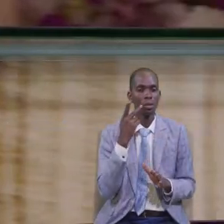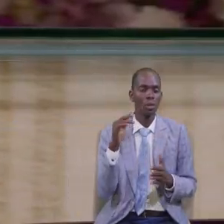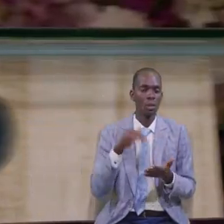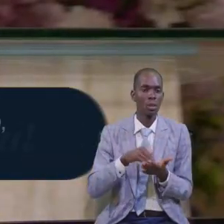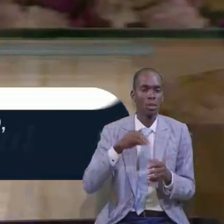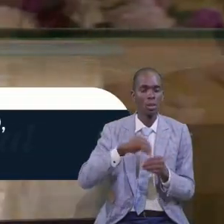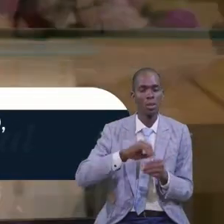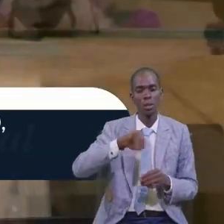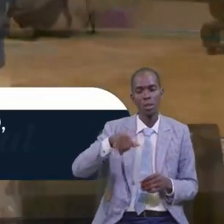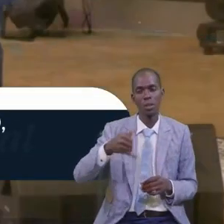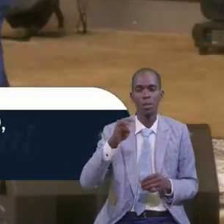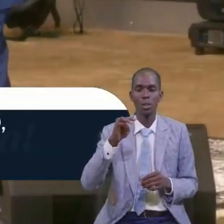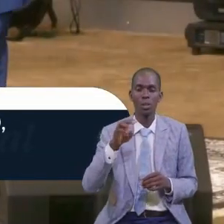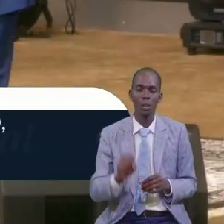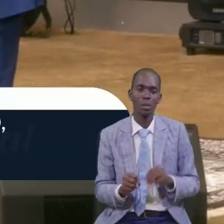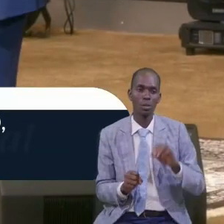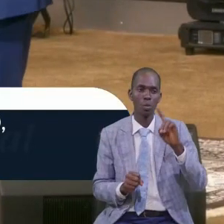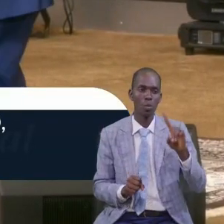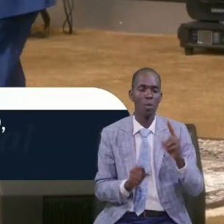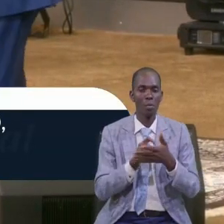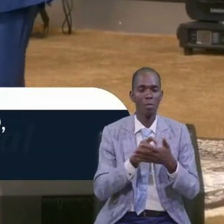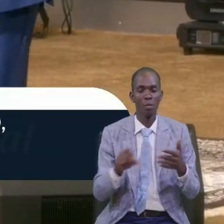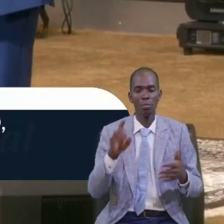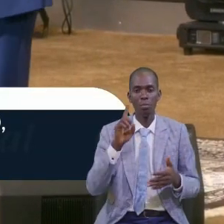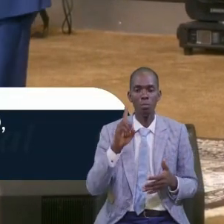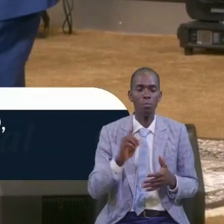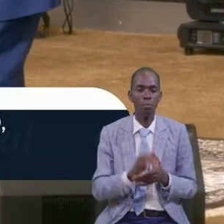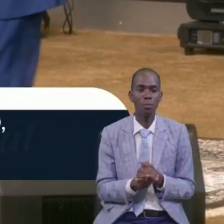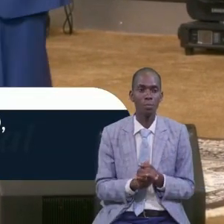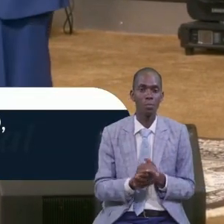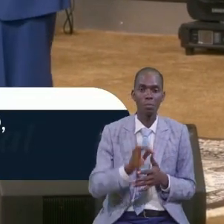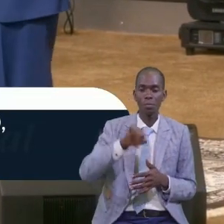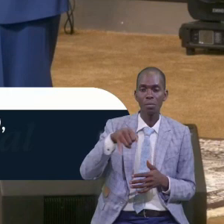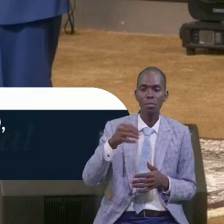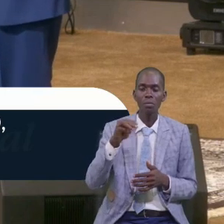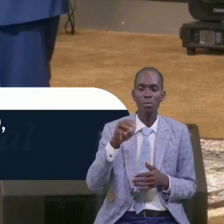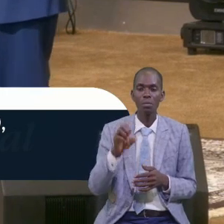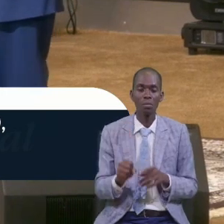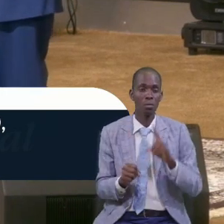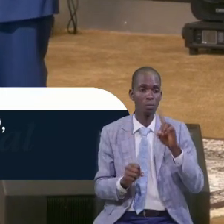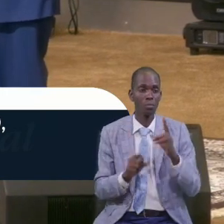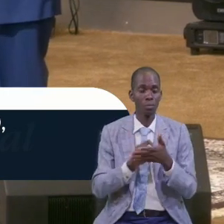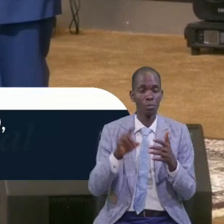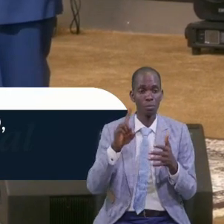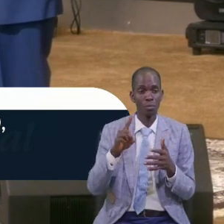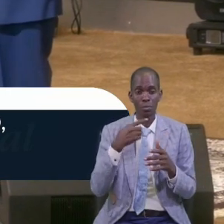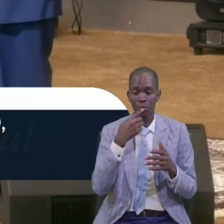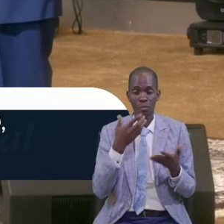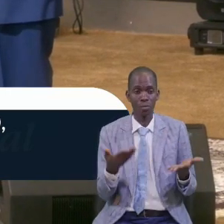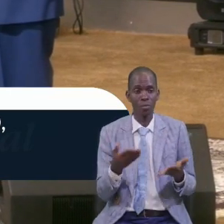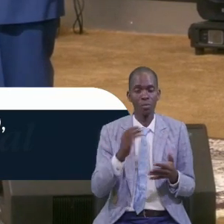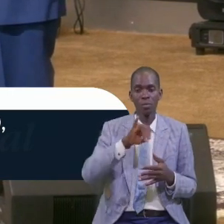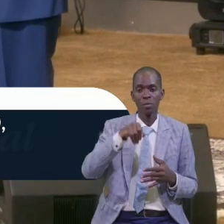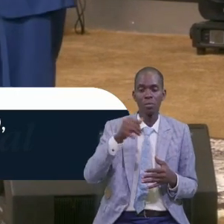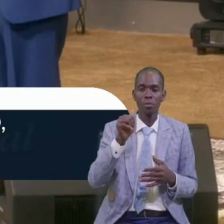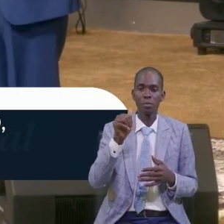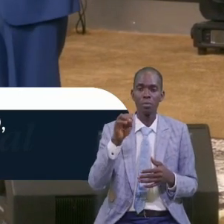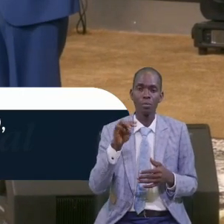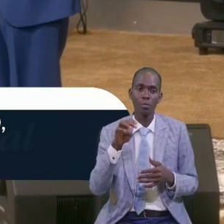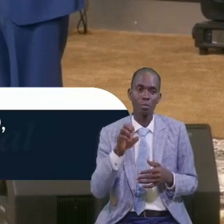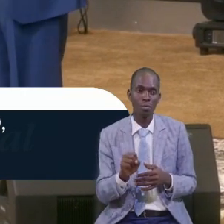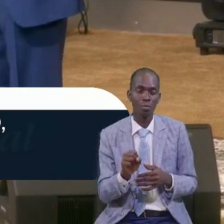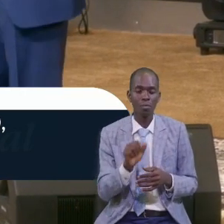1, verse 1. In James chapter 1, verse 1, James is servant of God.